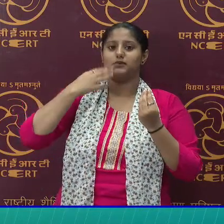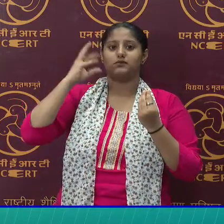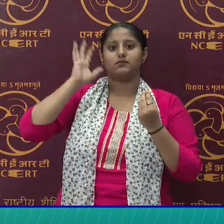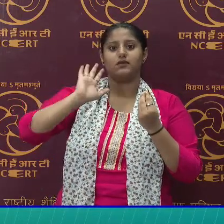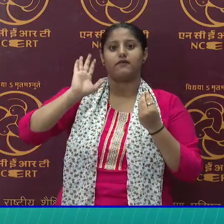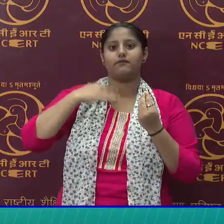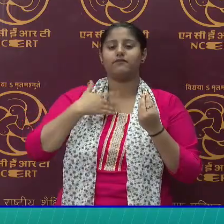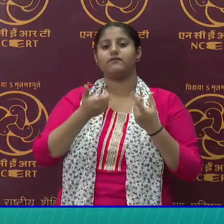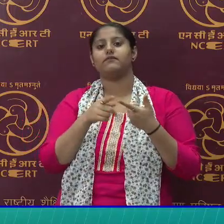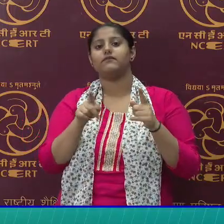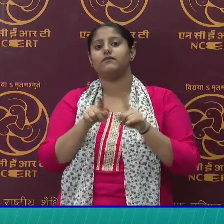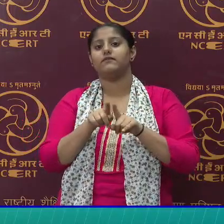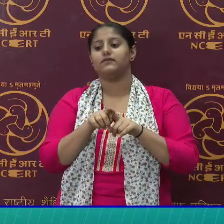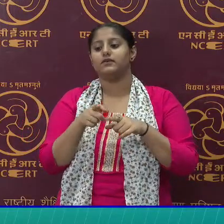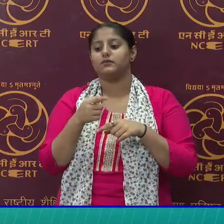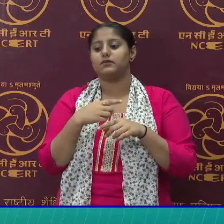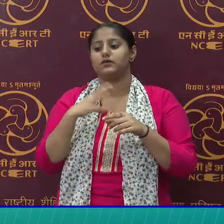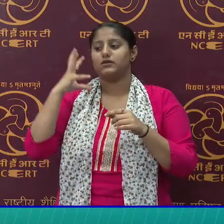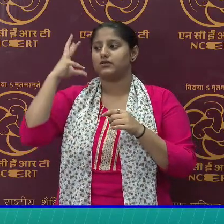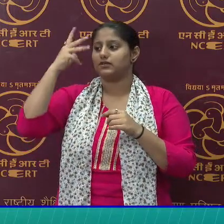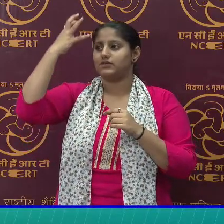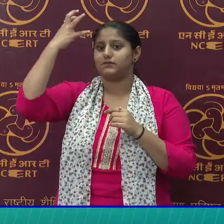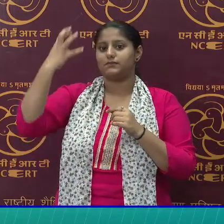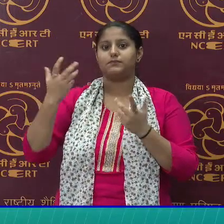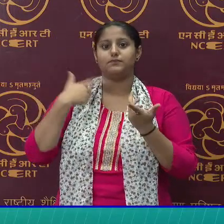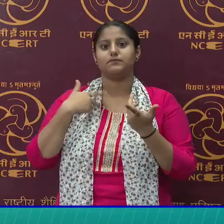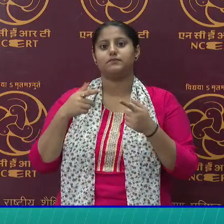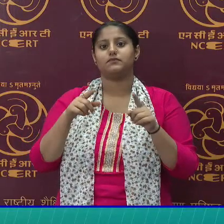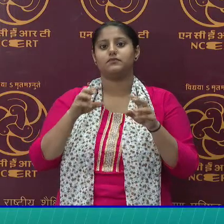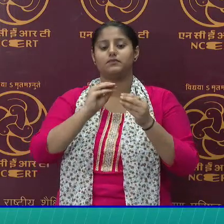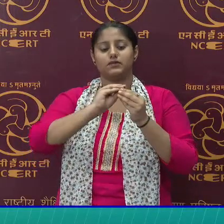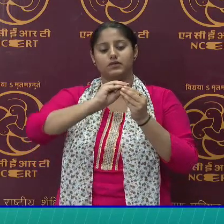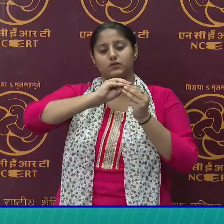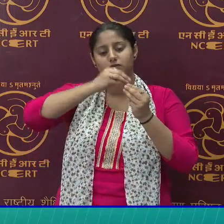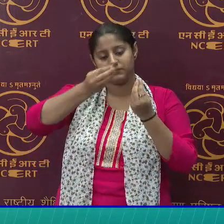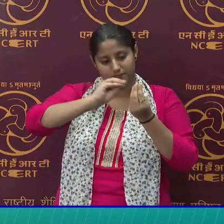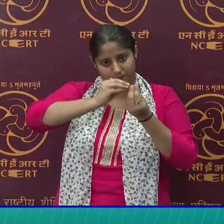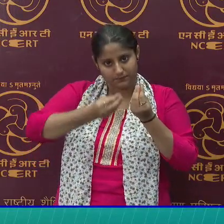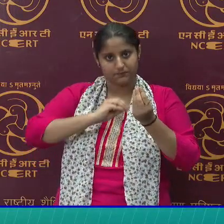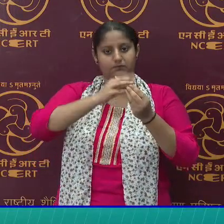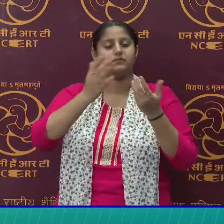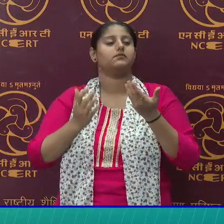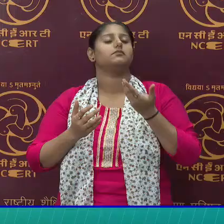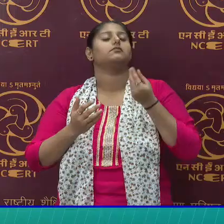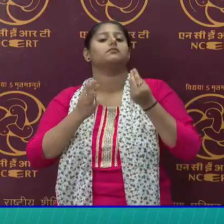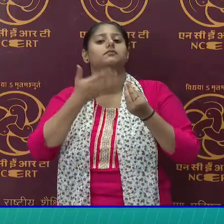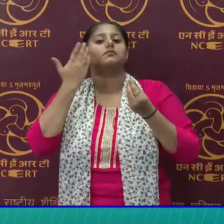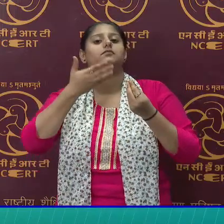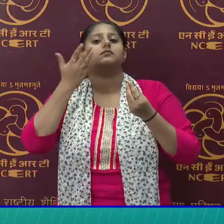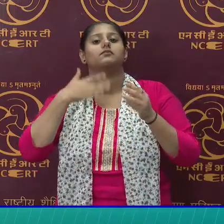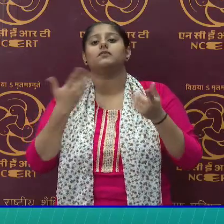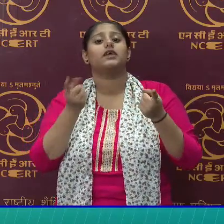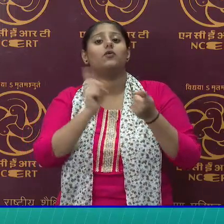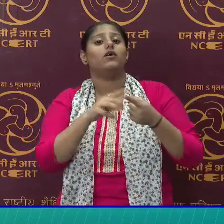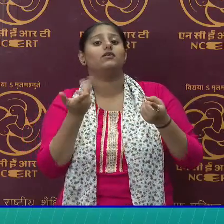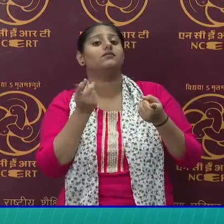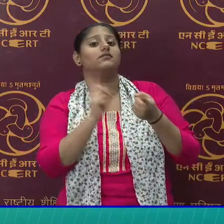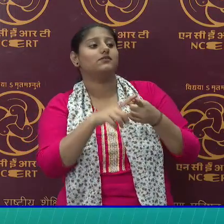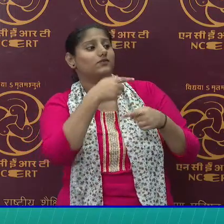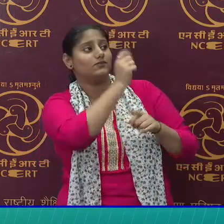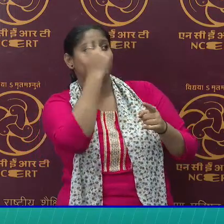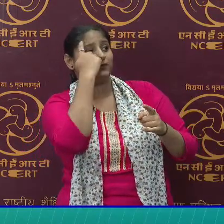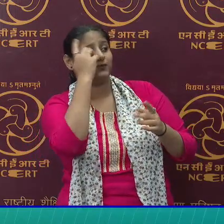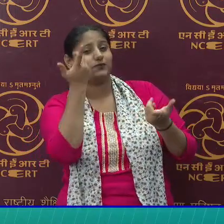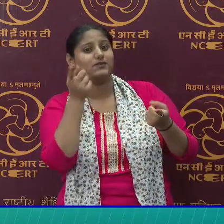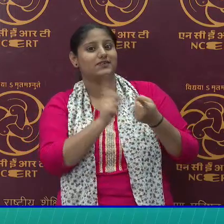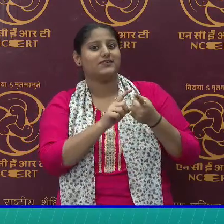or two away, for sunset. And then they peel the banana, and then they smell the banana, and then you can guess what happens next. So